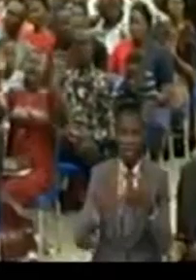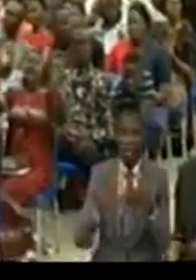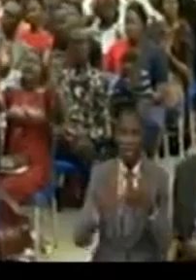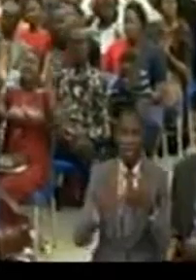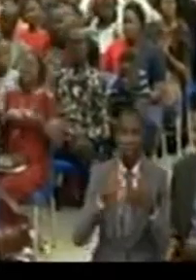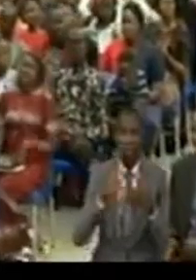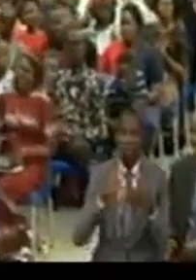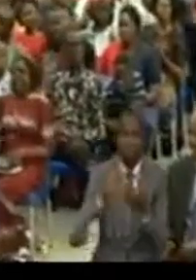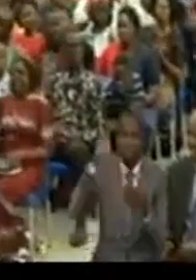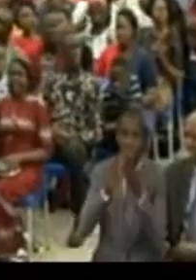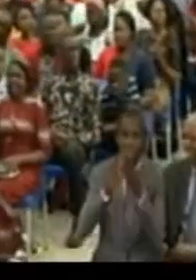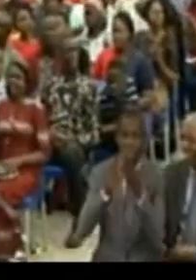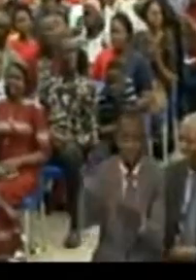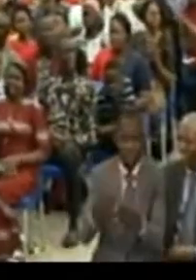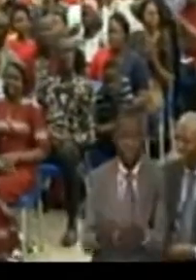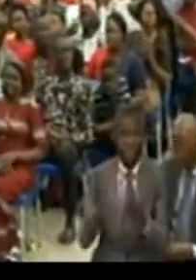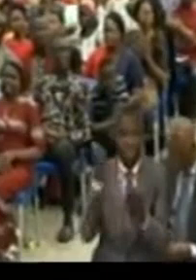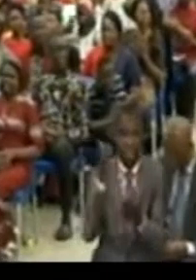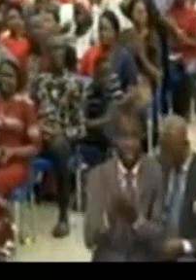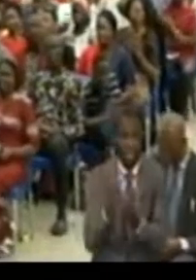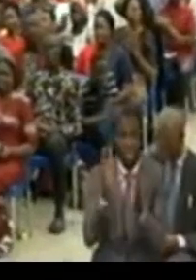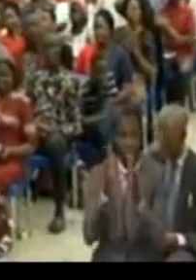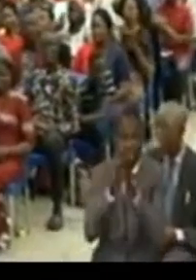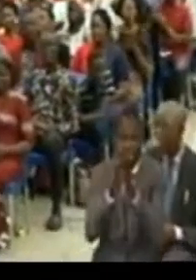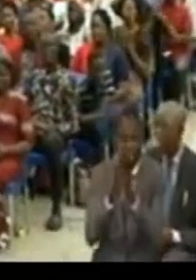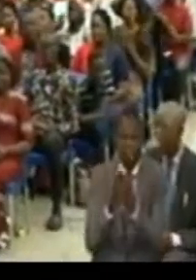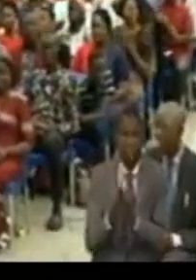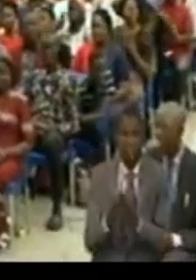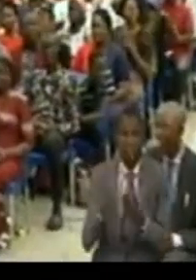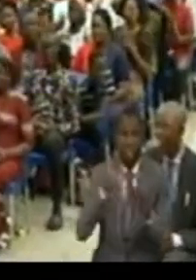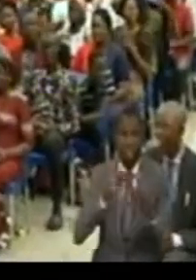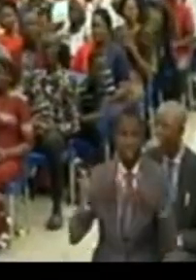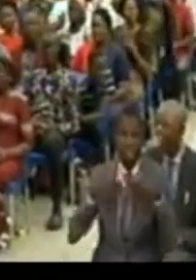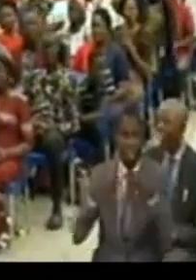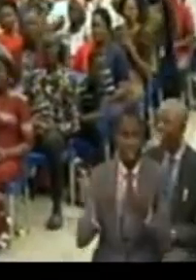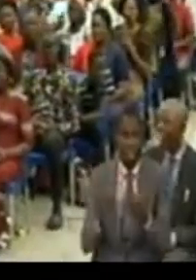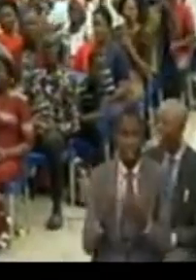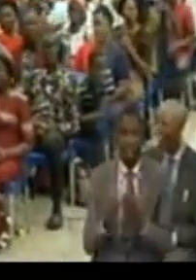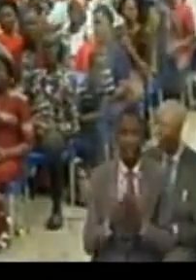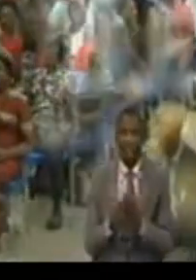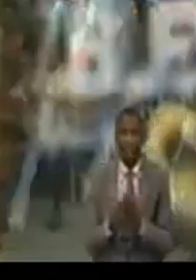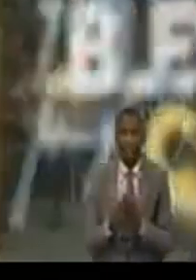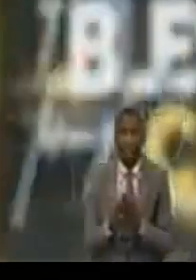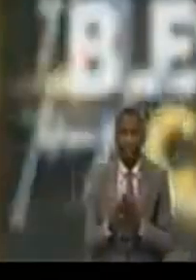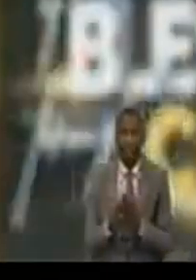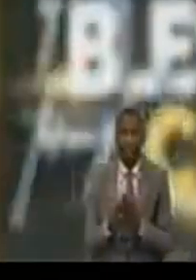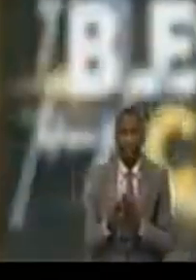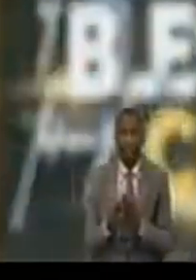Amen. She is healed, you are healed. Port Harcourt Choir, please.